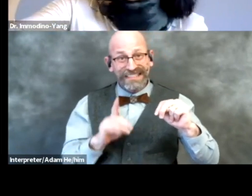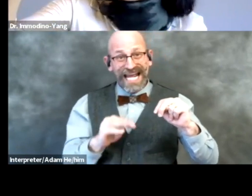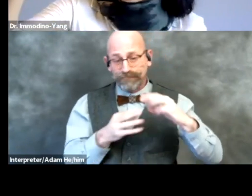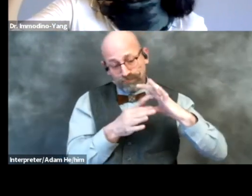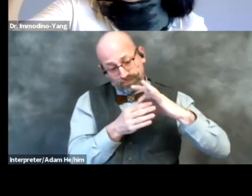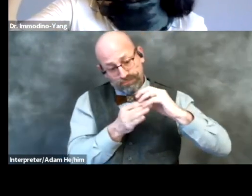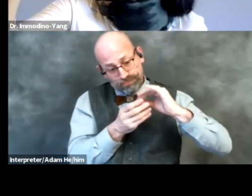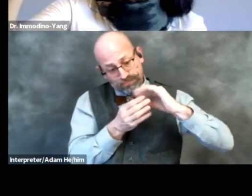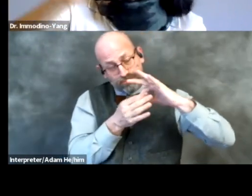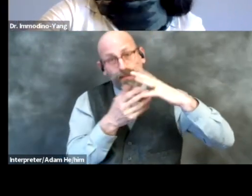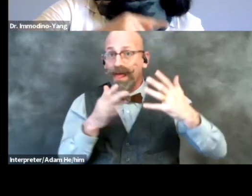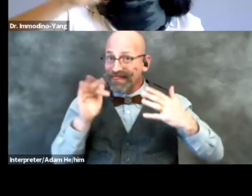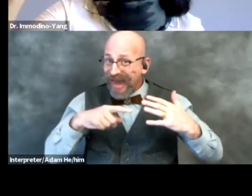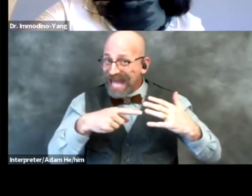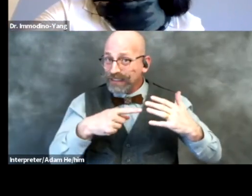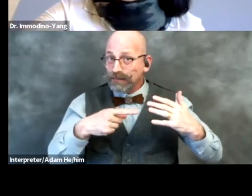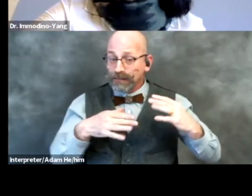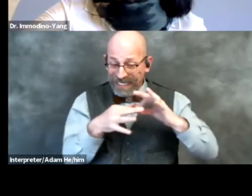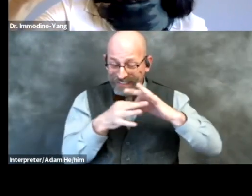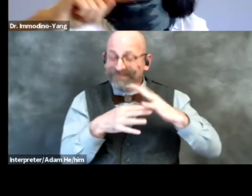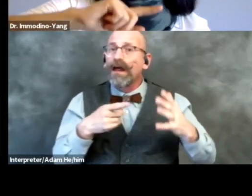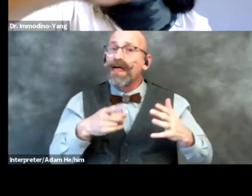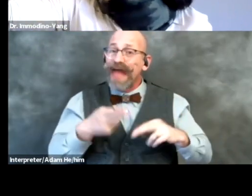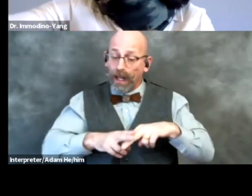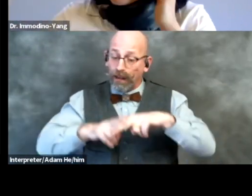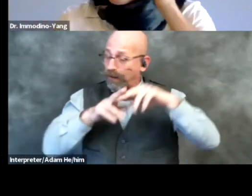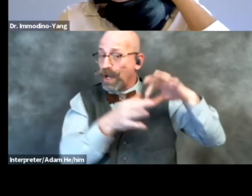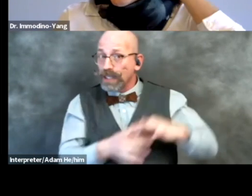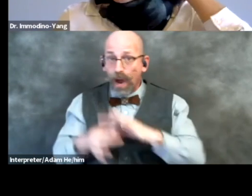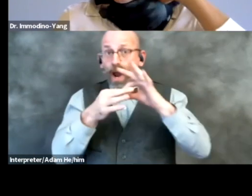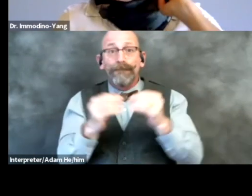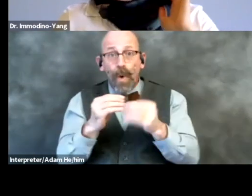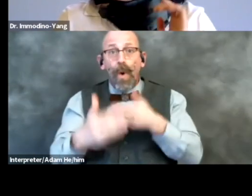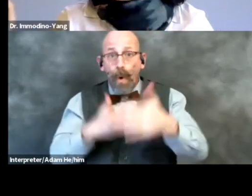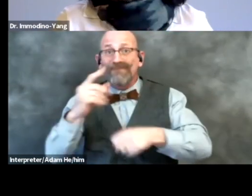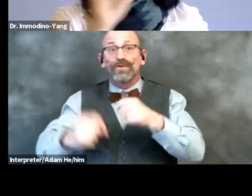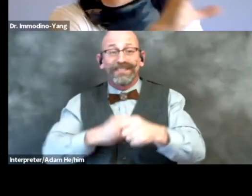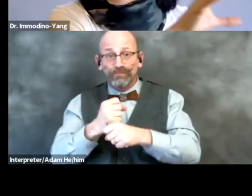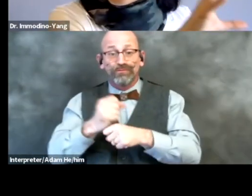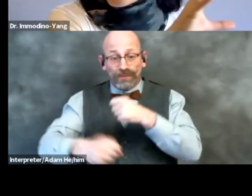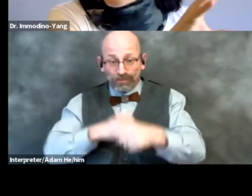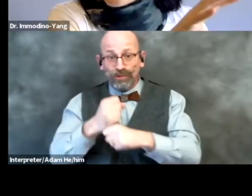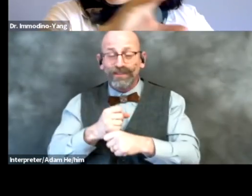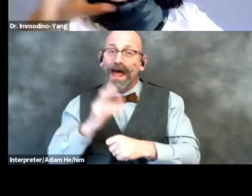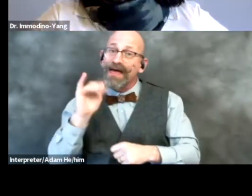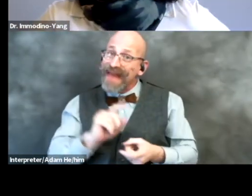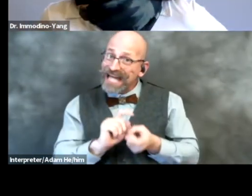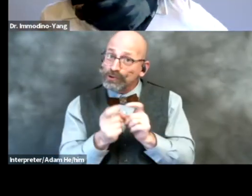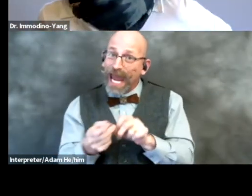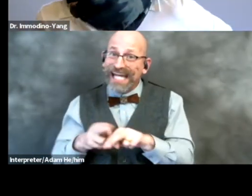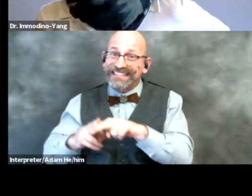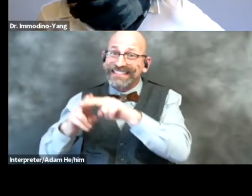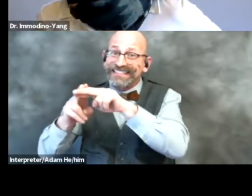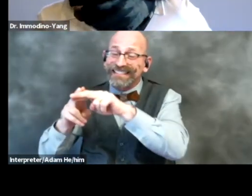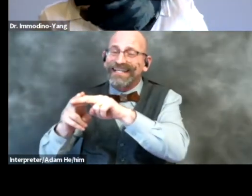change in that coordination across the 2 years is mediating the effect of the transcendent thinking